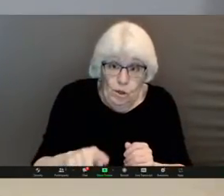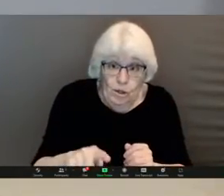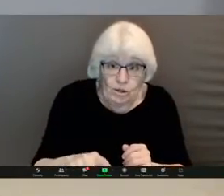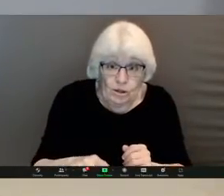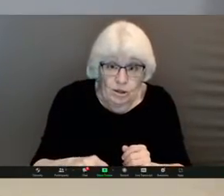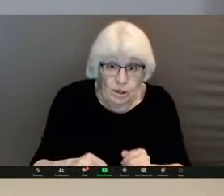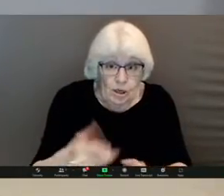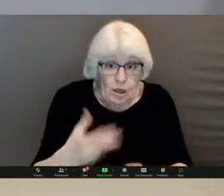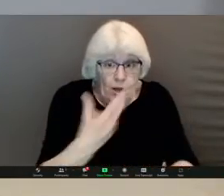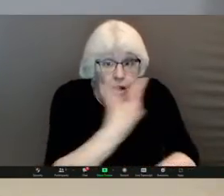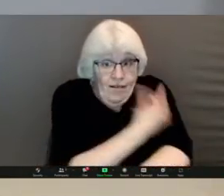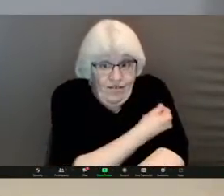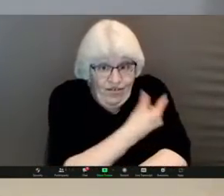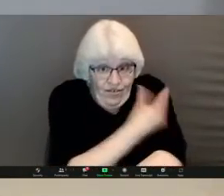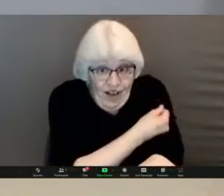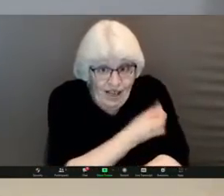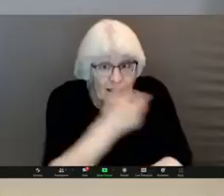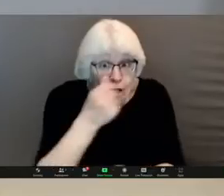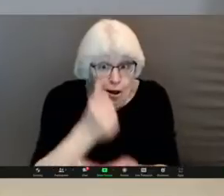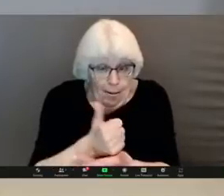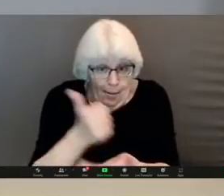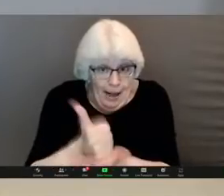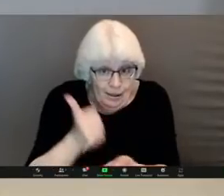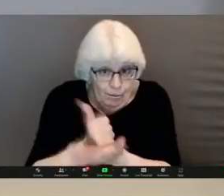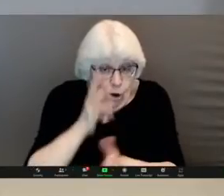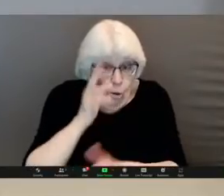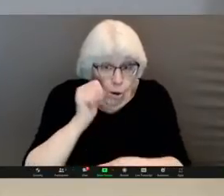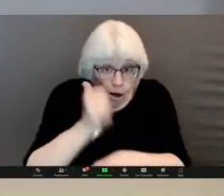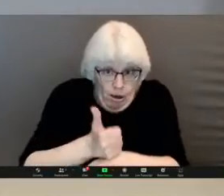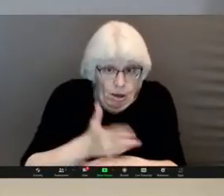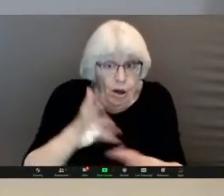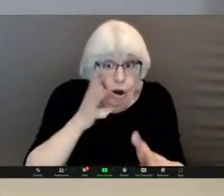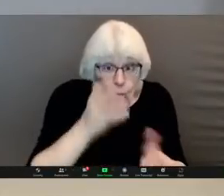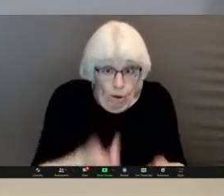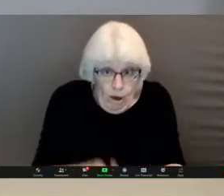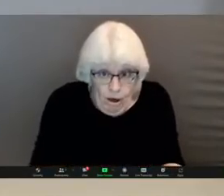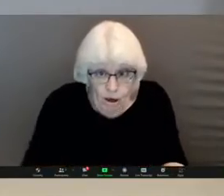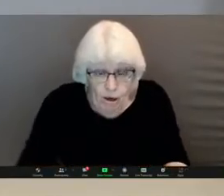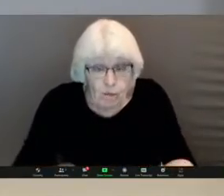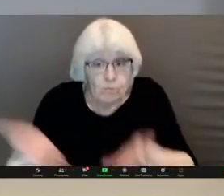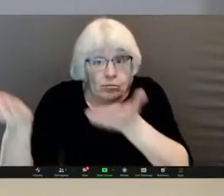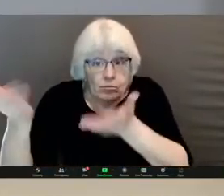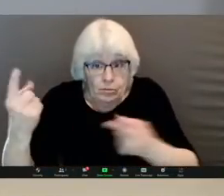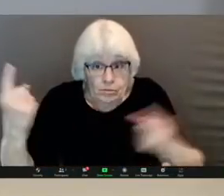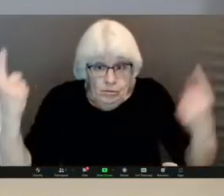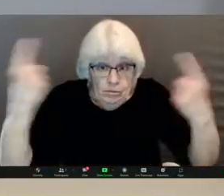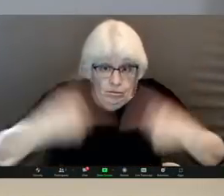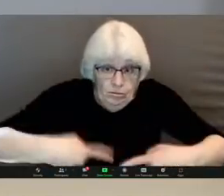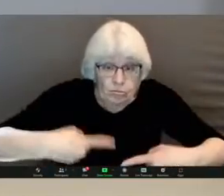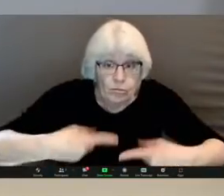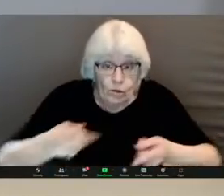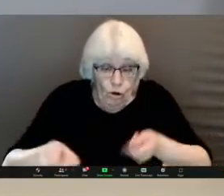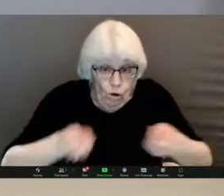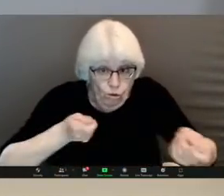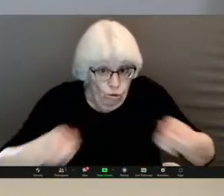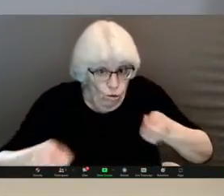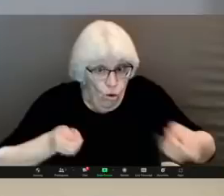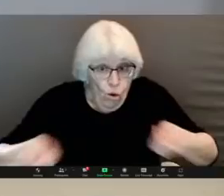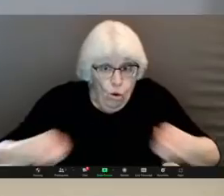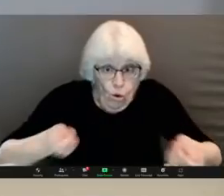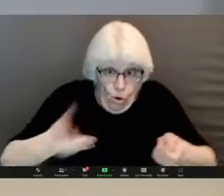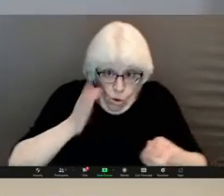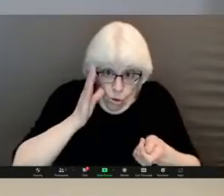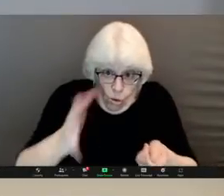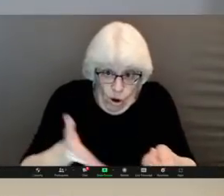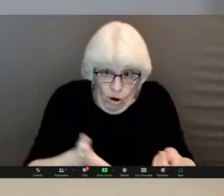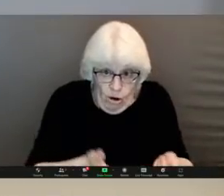sure we'd say that yet. I think at this point in time, it's one additional measure that we need to be put in